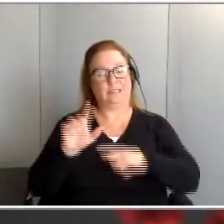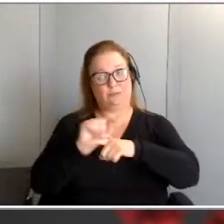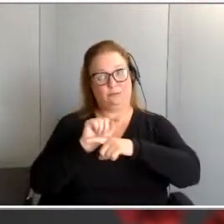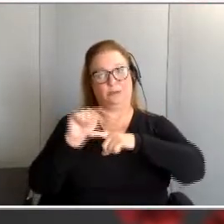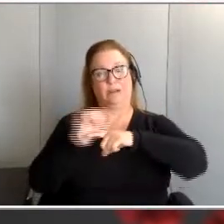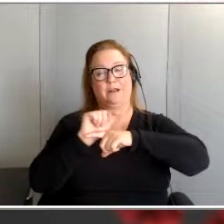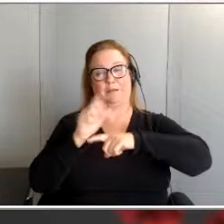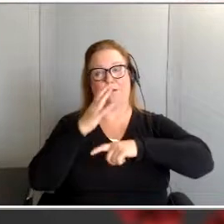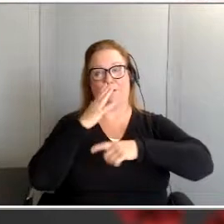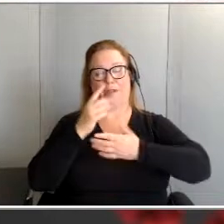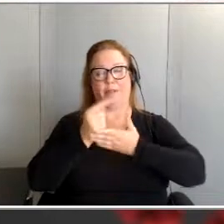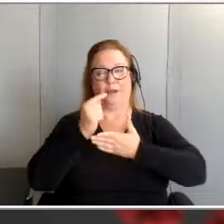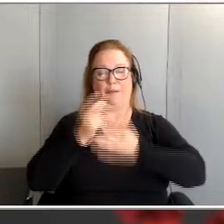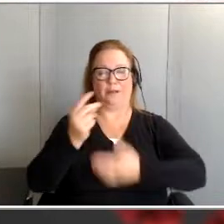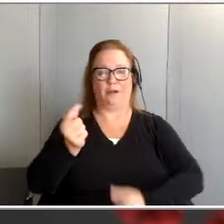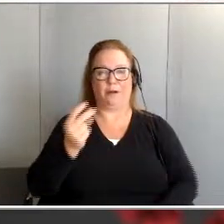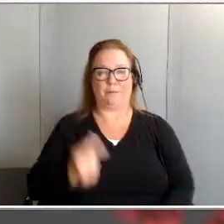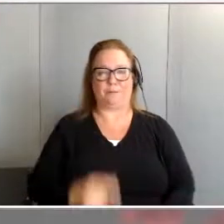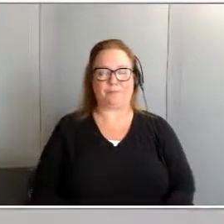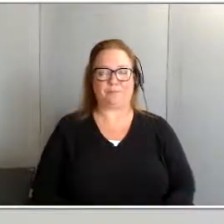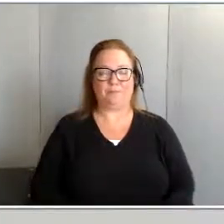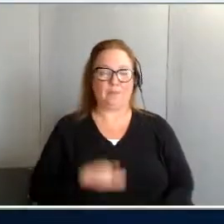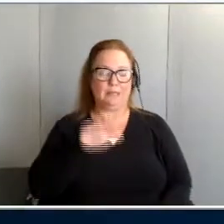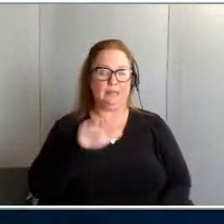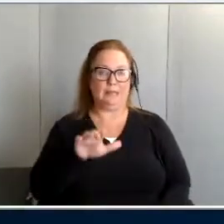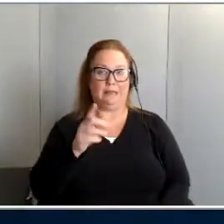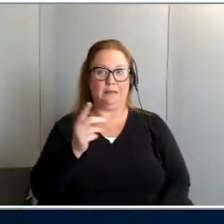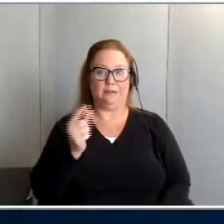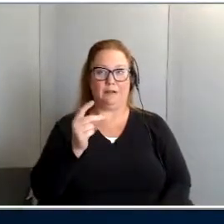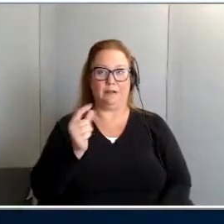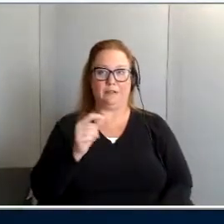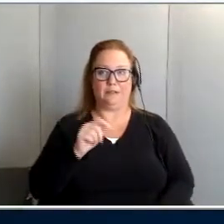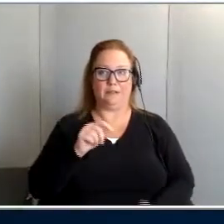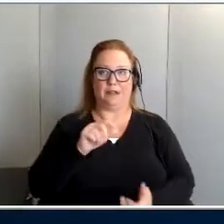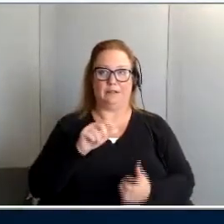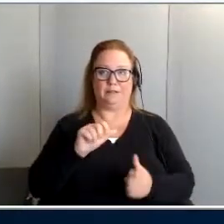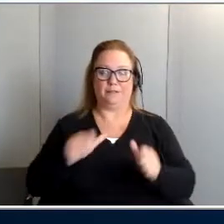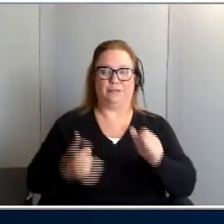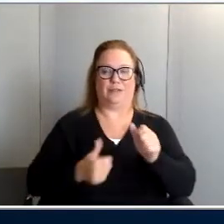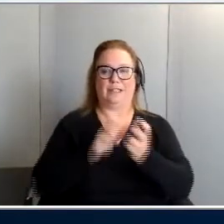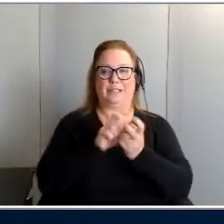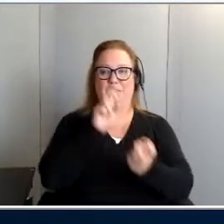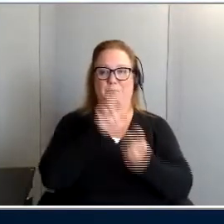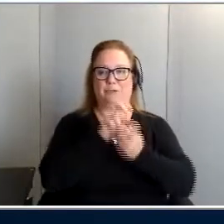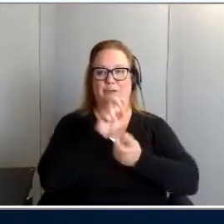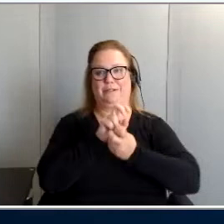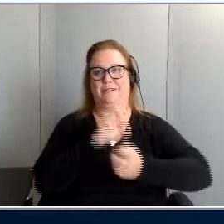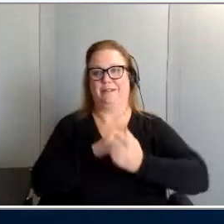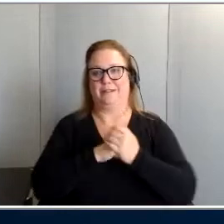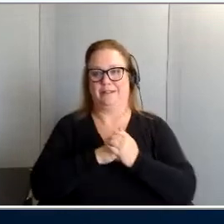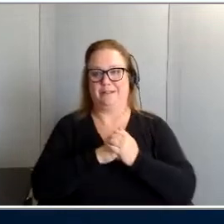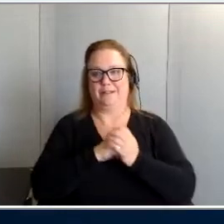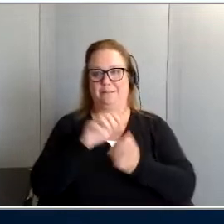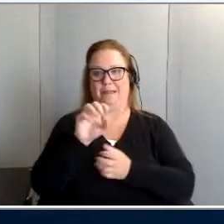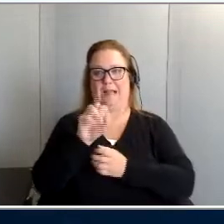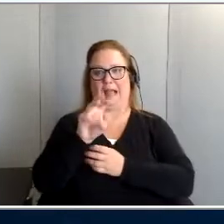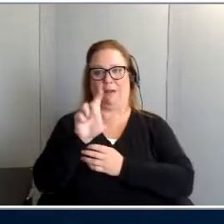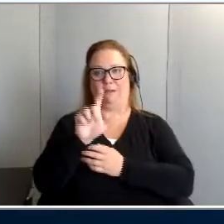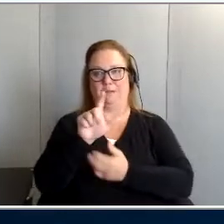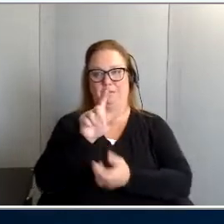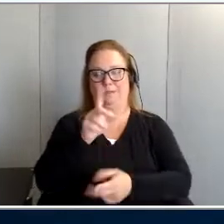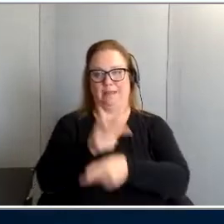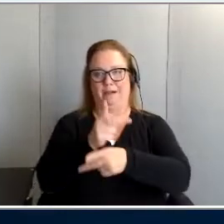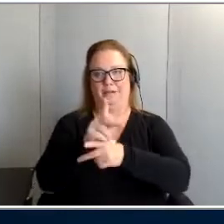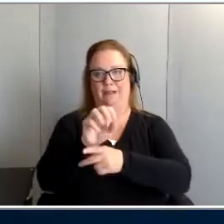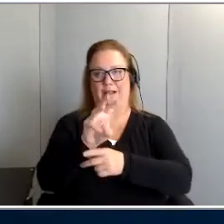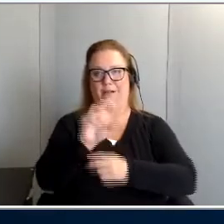great therapy dog. But the little dog in there, while it's chasing squirrels, better keep its eye out above for owls. Too, Yeah, which true, is- right? Yeah, he's a